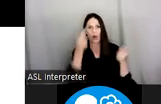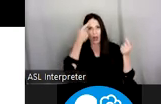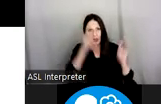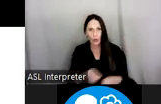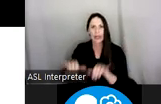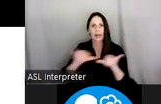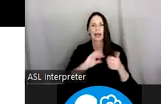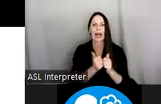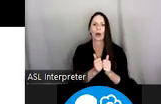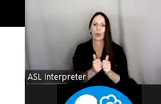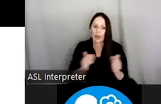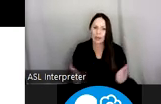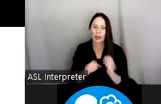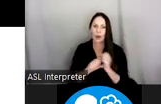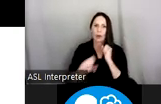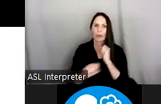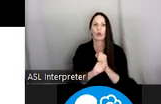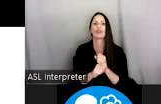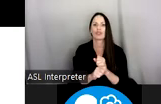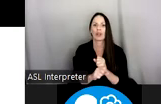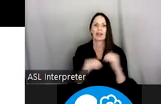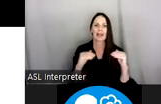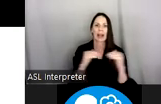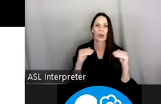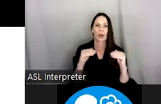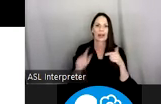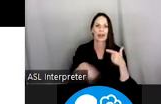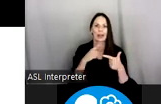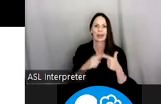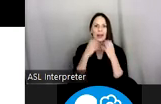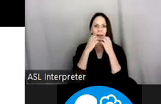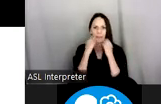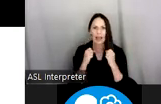these equity values and JEDI practices and goals forward together.